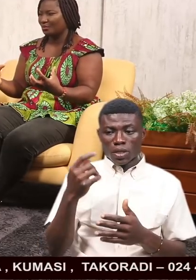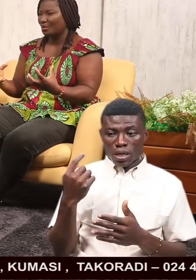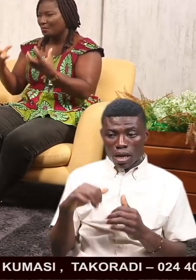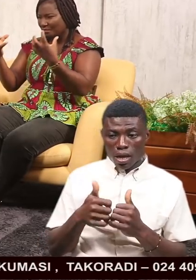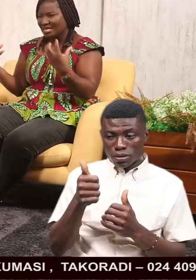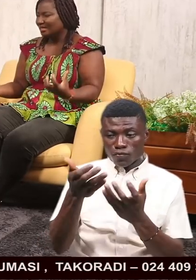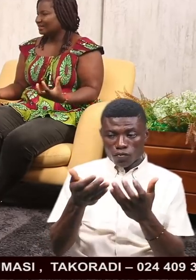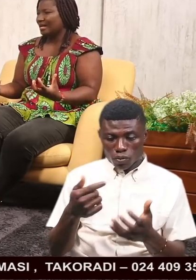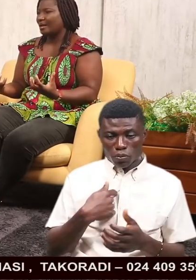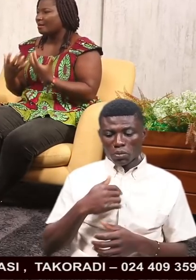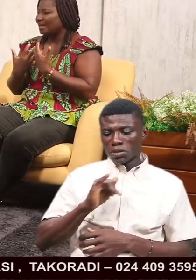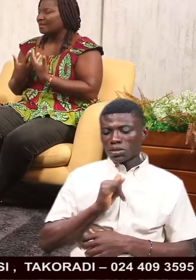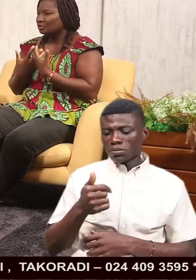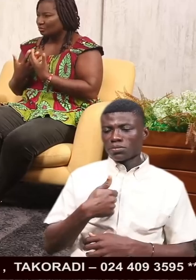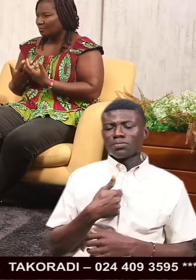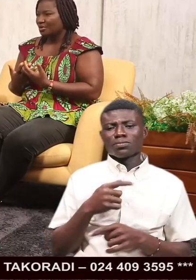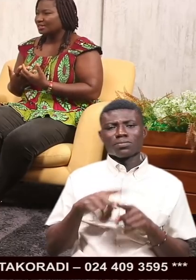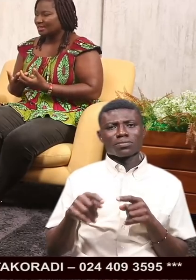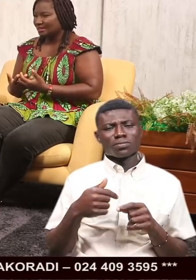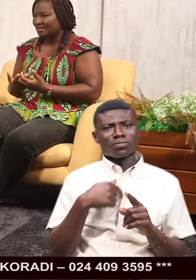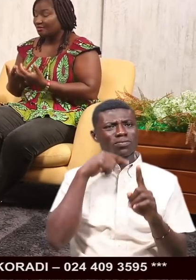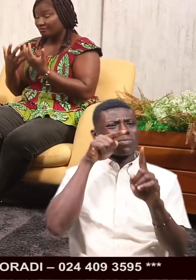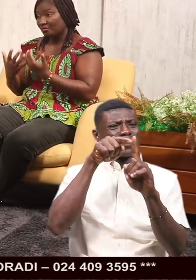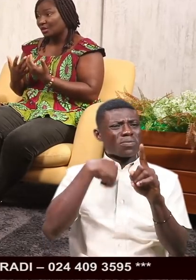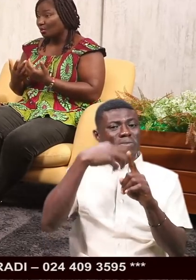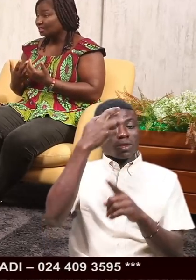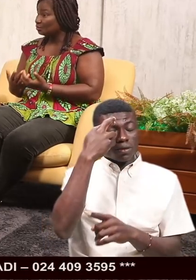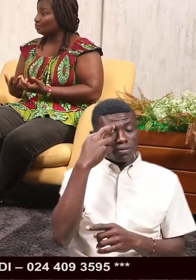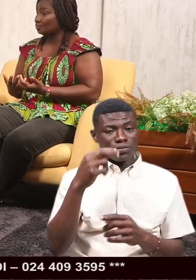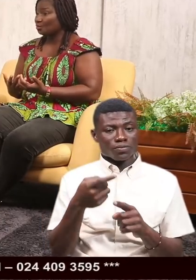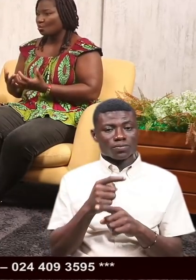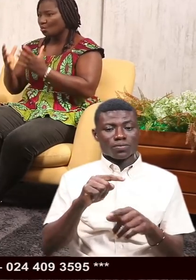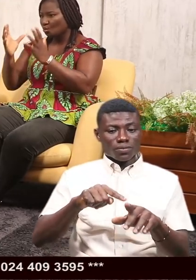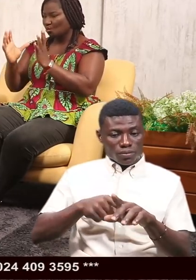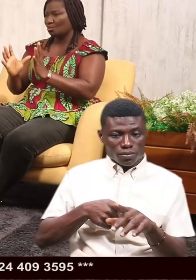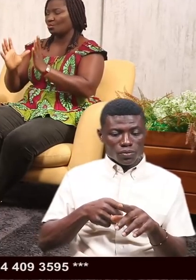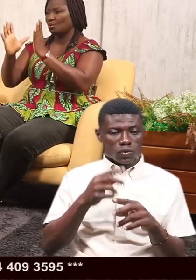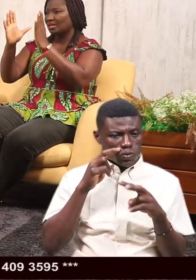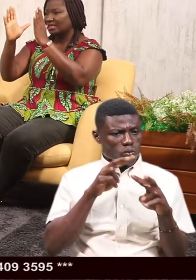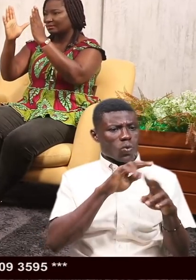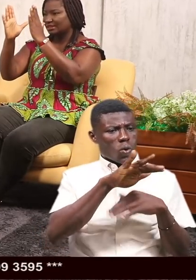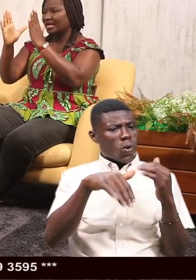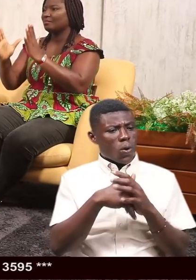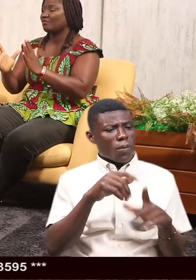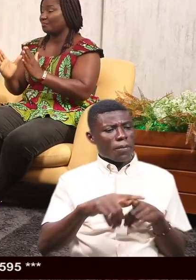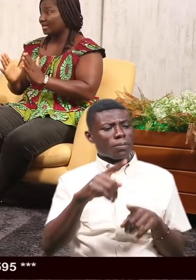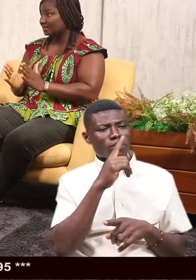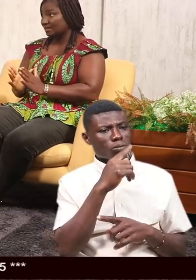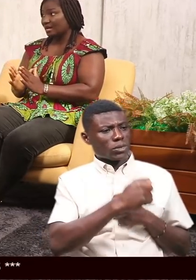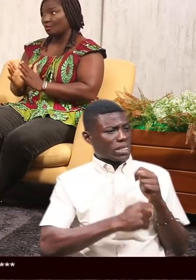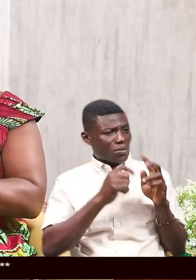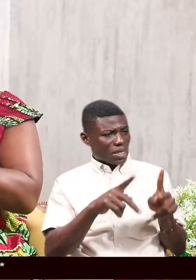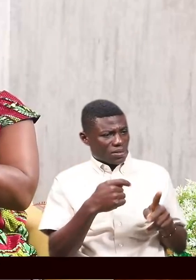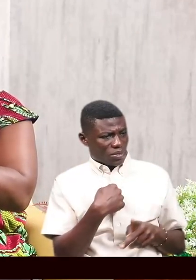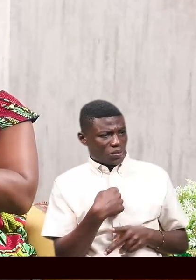payment menya sa but no miss me point in is from the word go no the type of